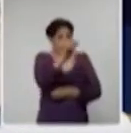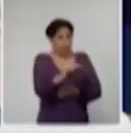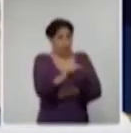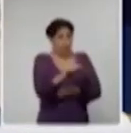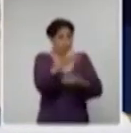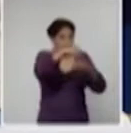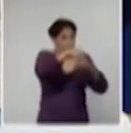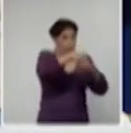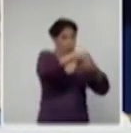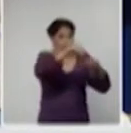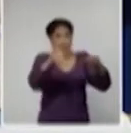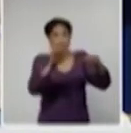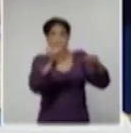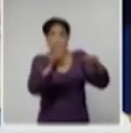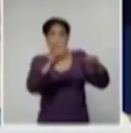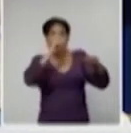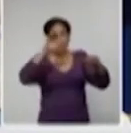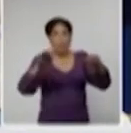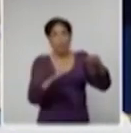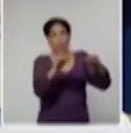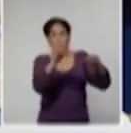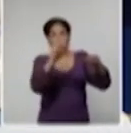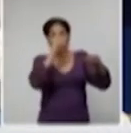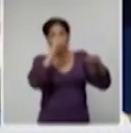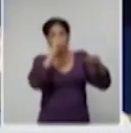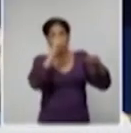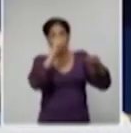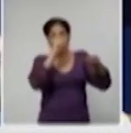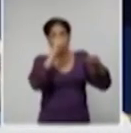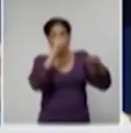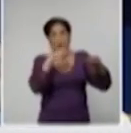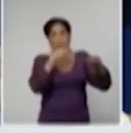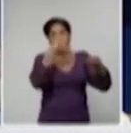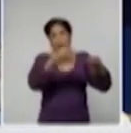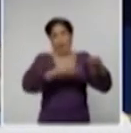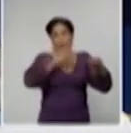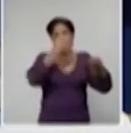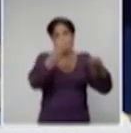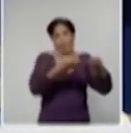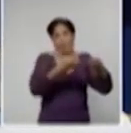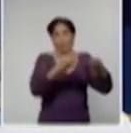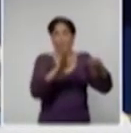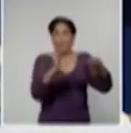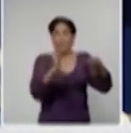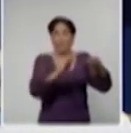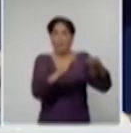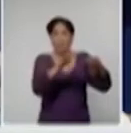that is also a confirmed case contact. So for a cumulative of